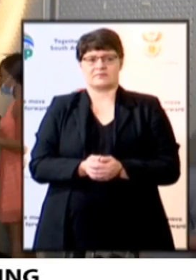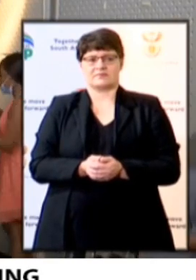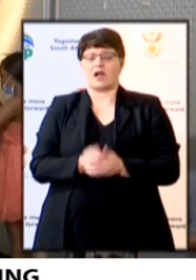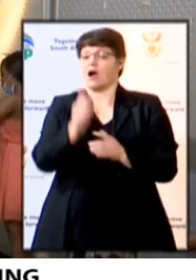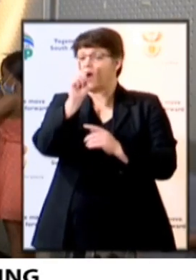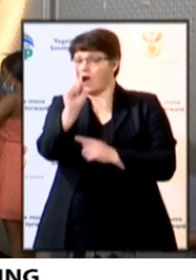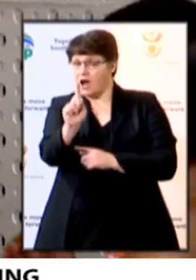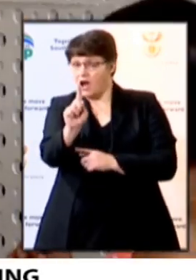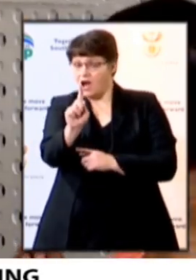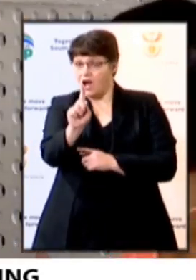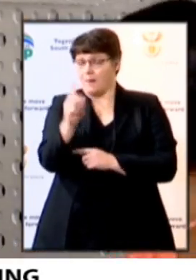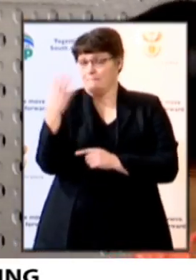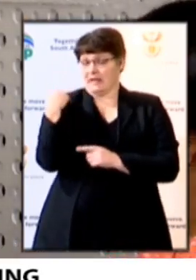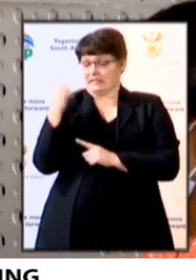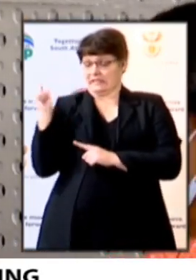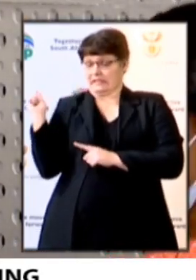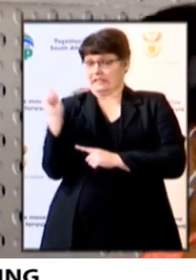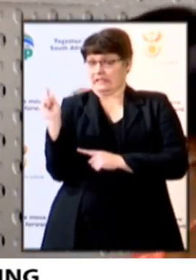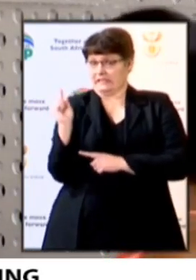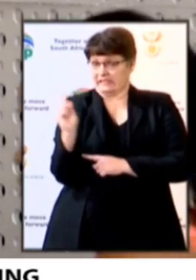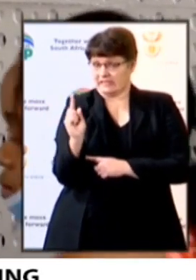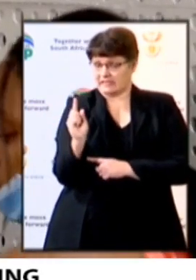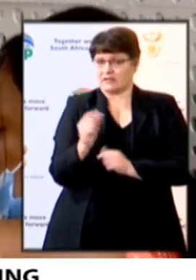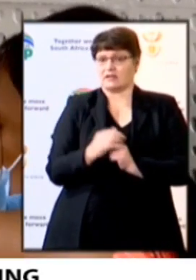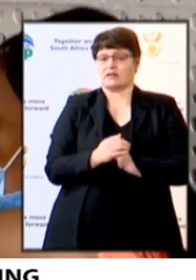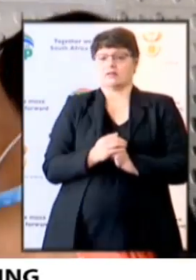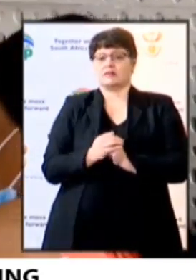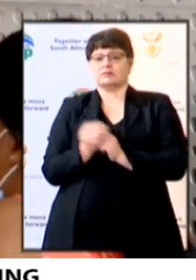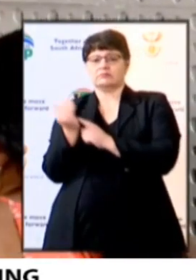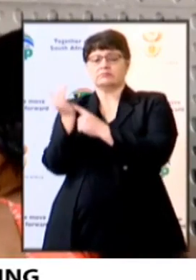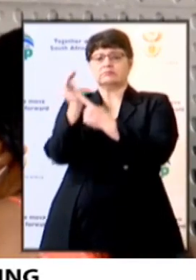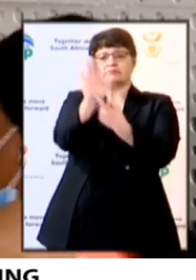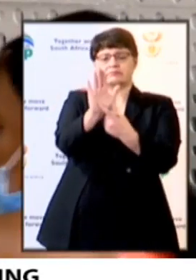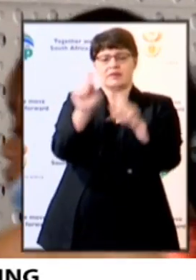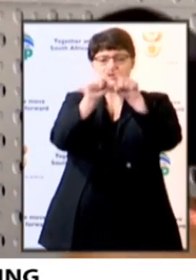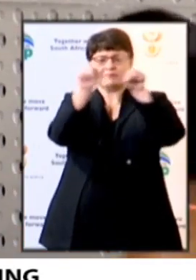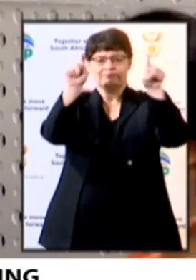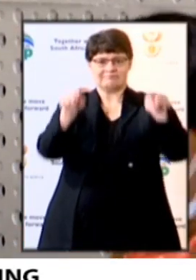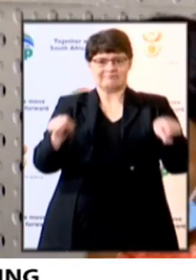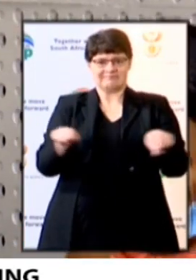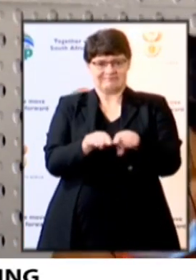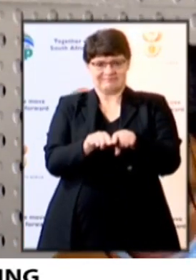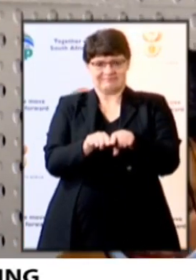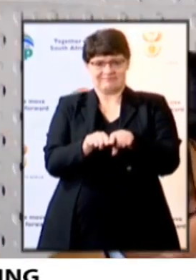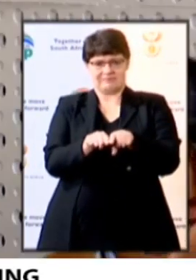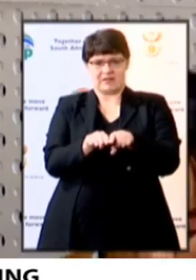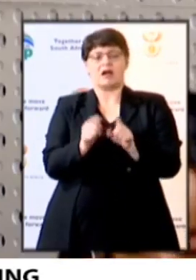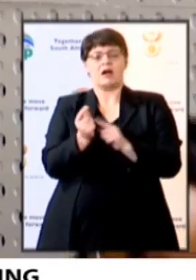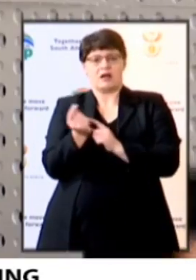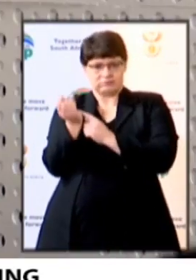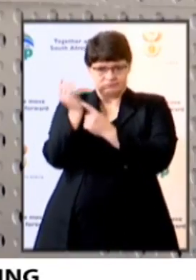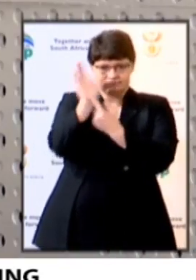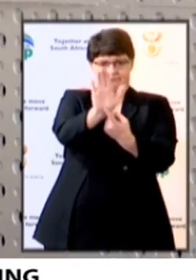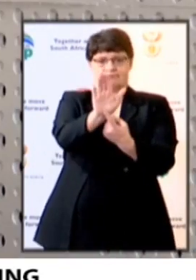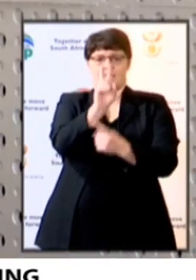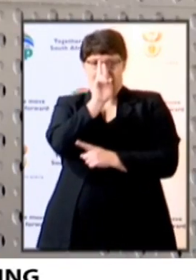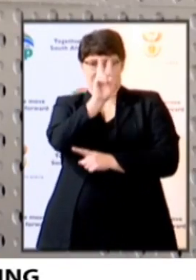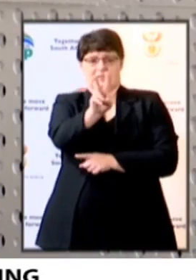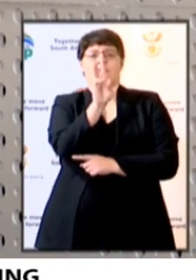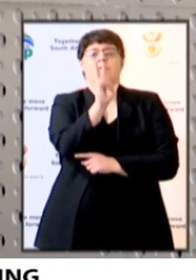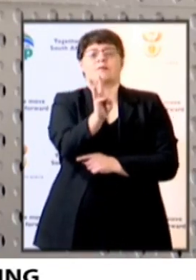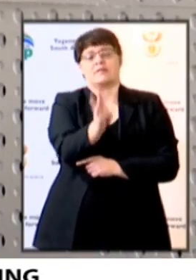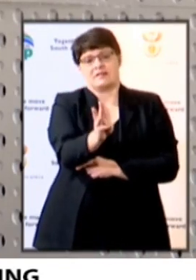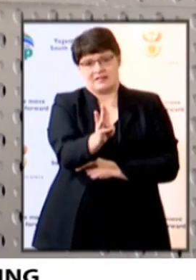Also, as the minister comes, the slides that she will be speaking to will also be beamed